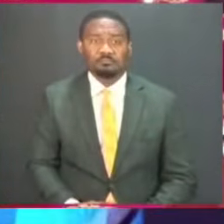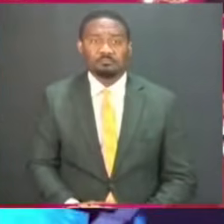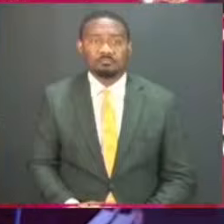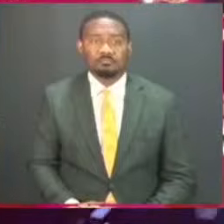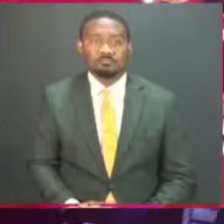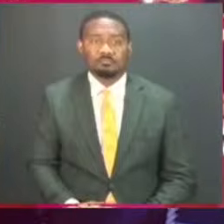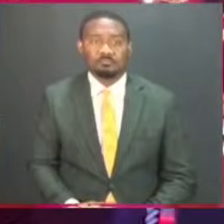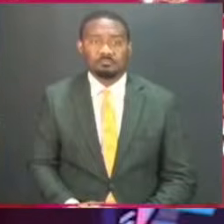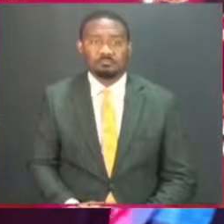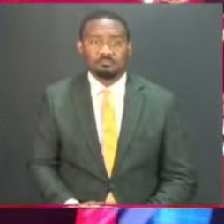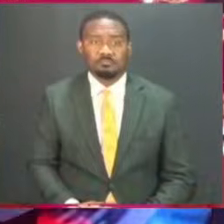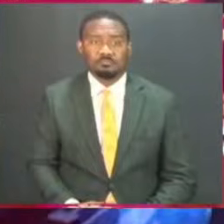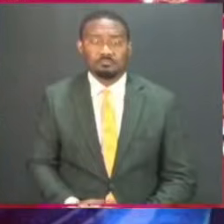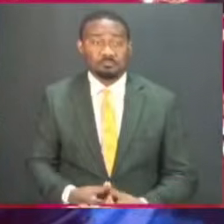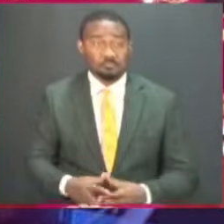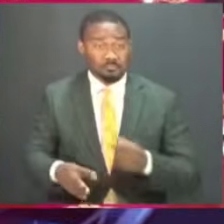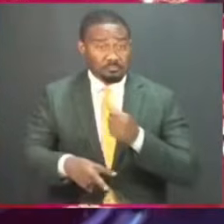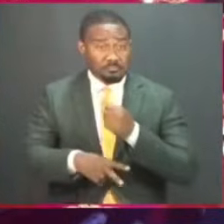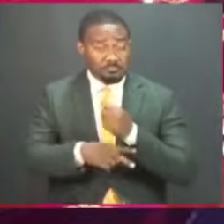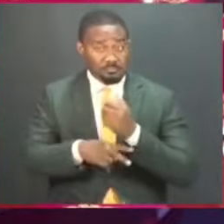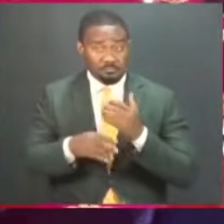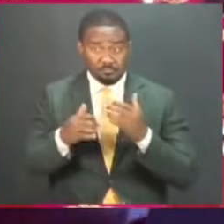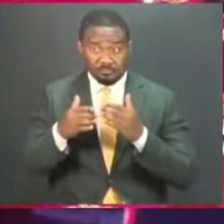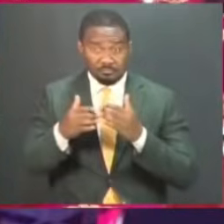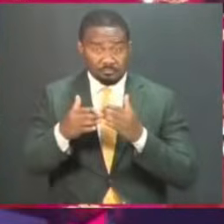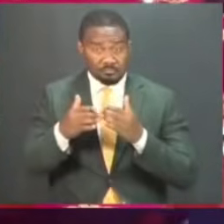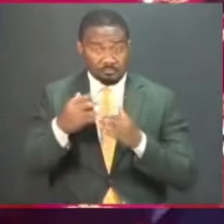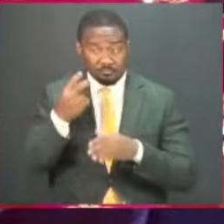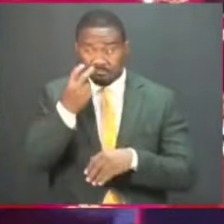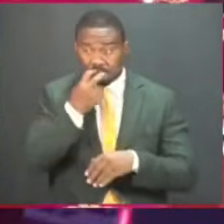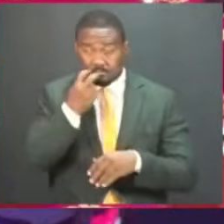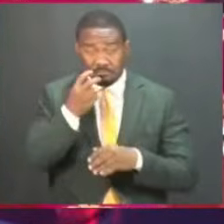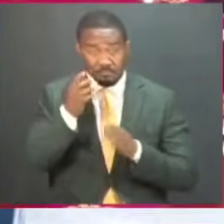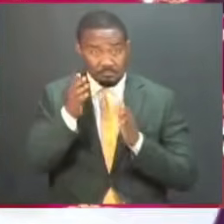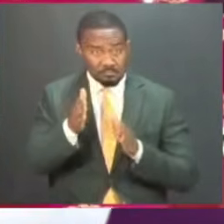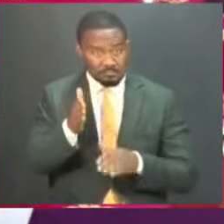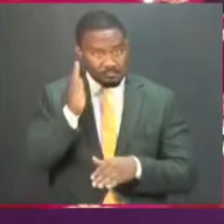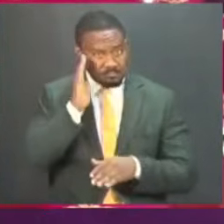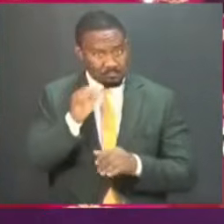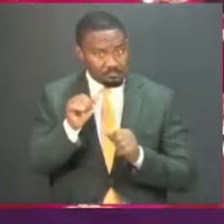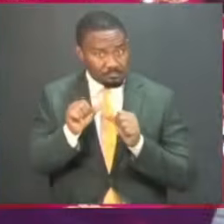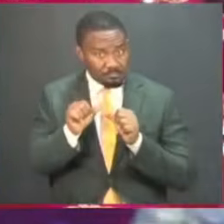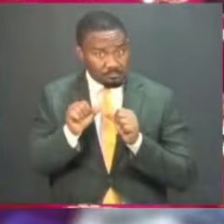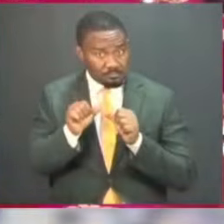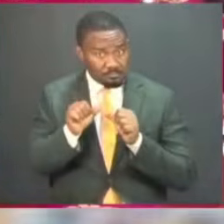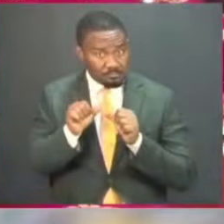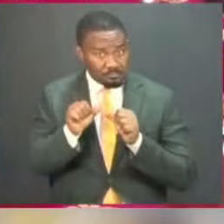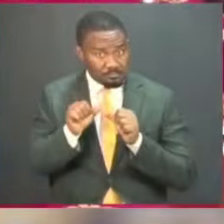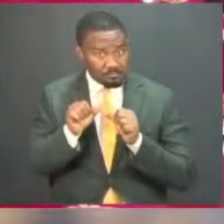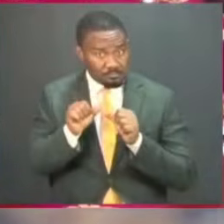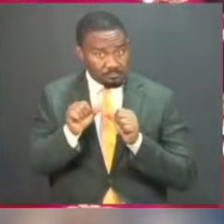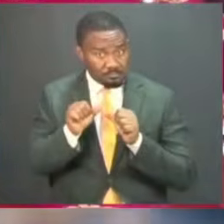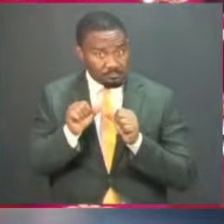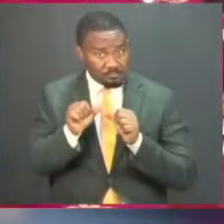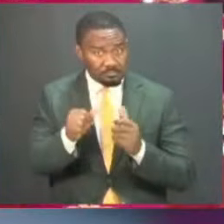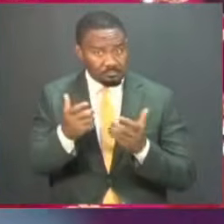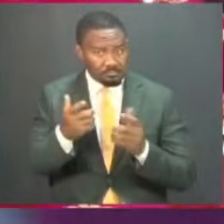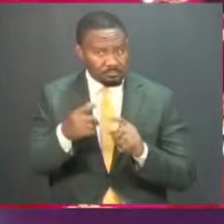Speaker will take over the chair and continue with the rest, but there's a matter that he wanted to